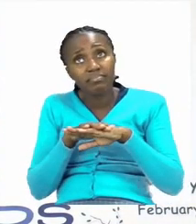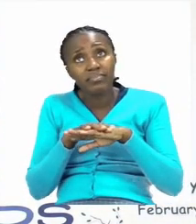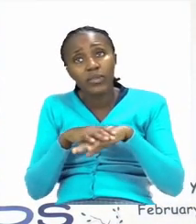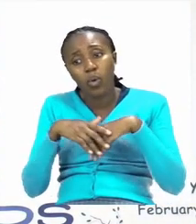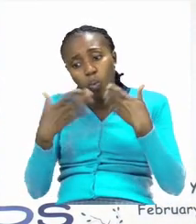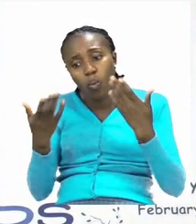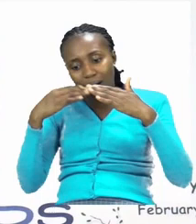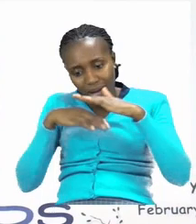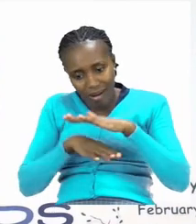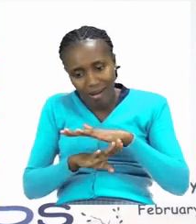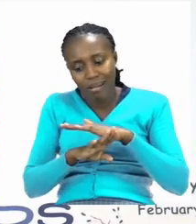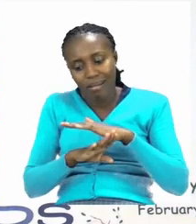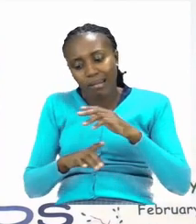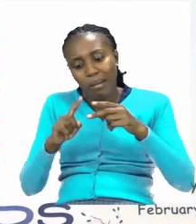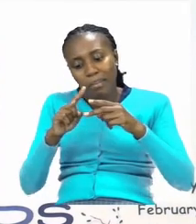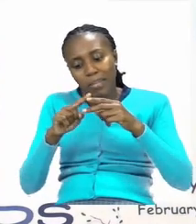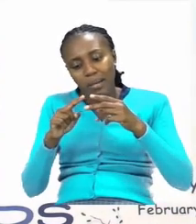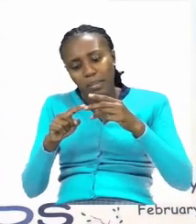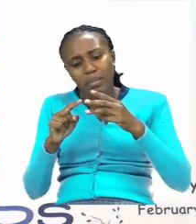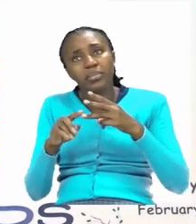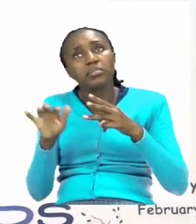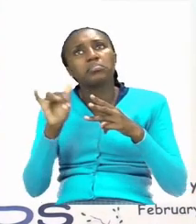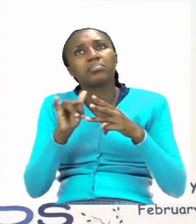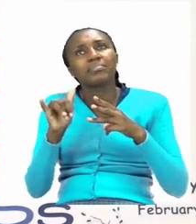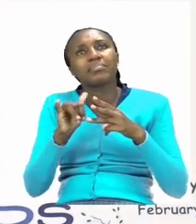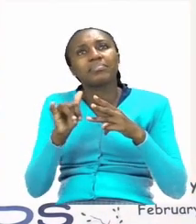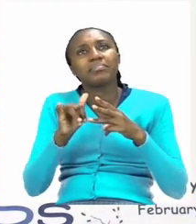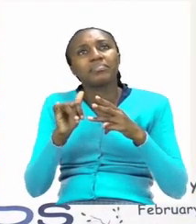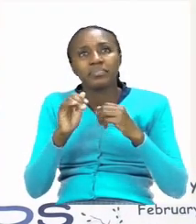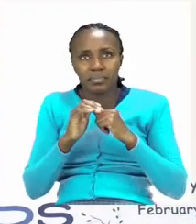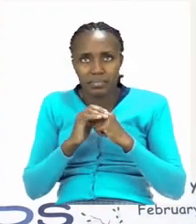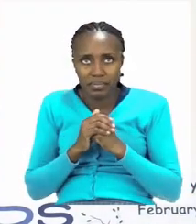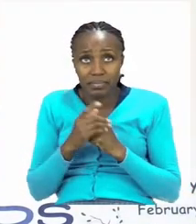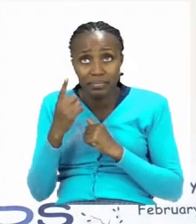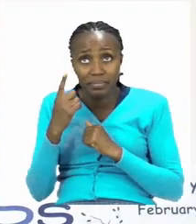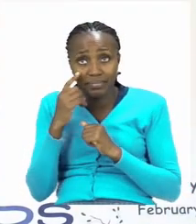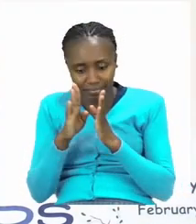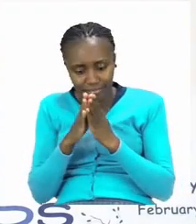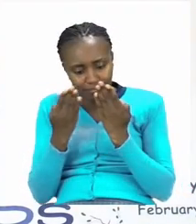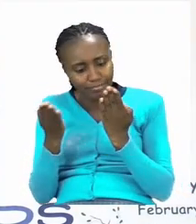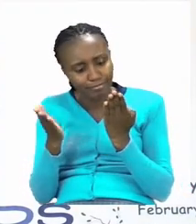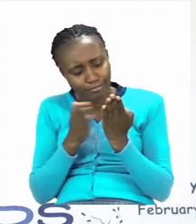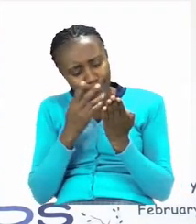basket, or under the basket? Take a good look at your picture.